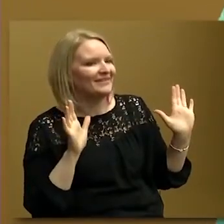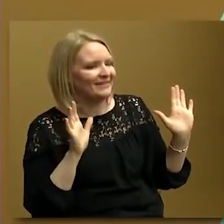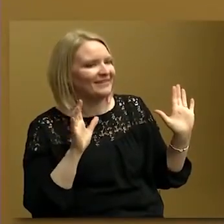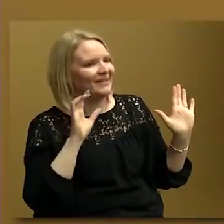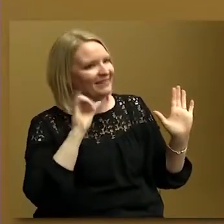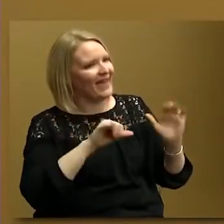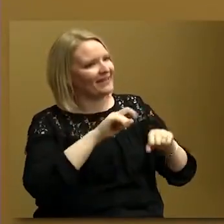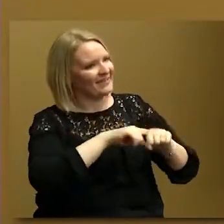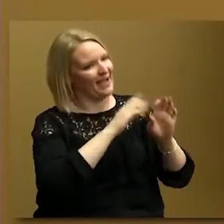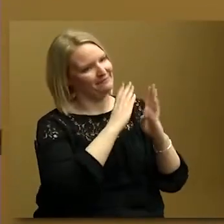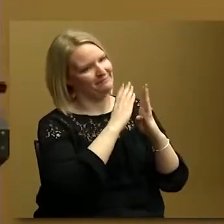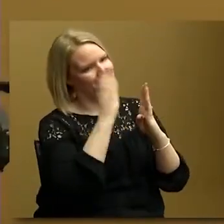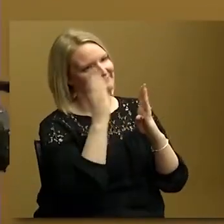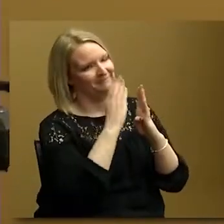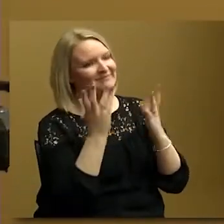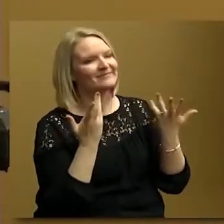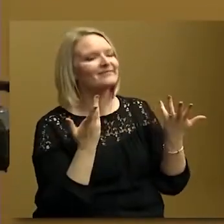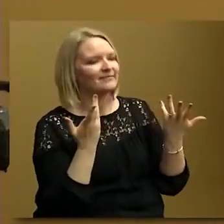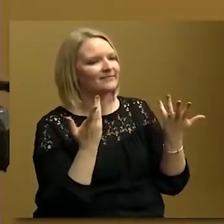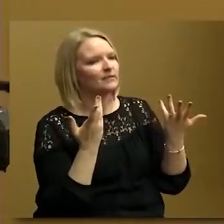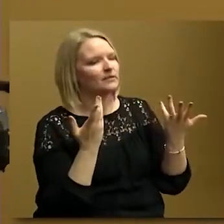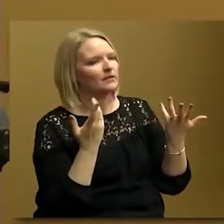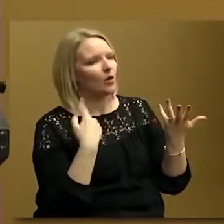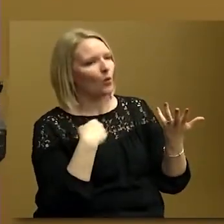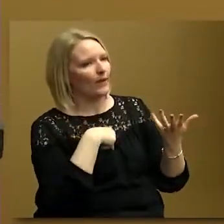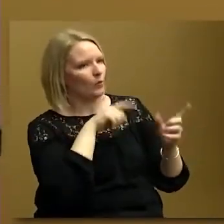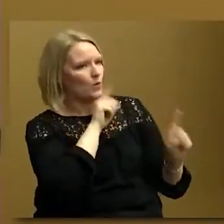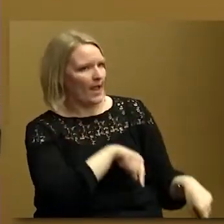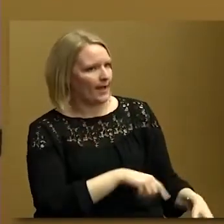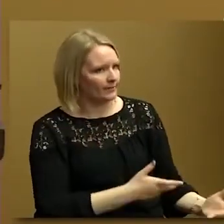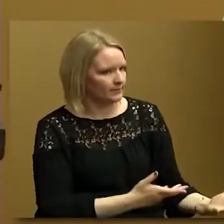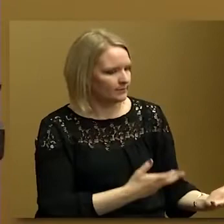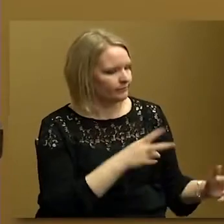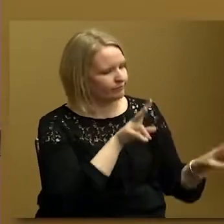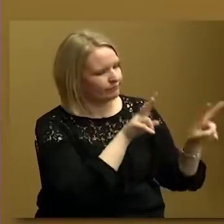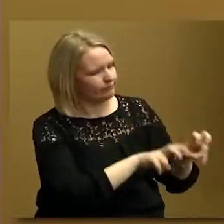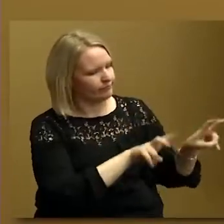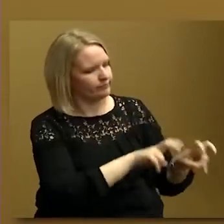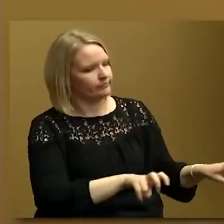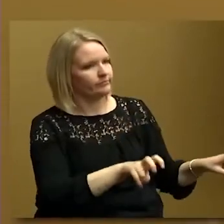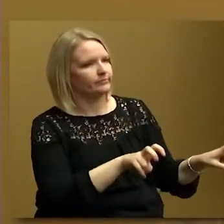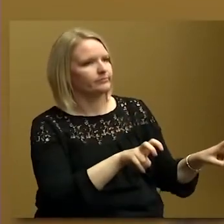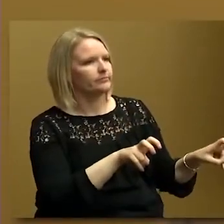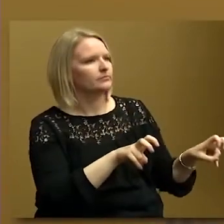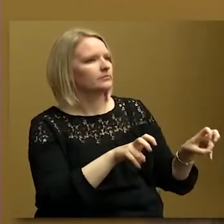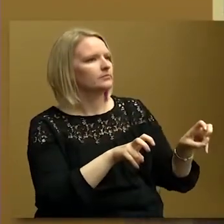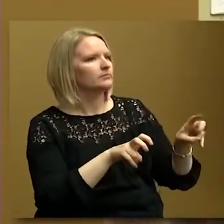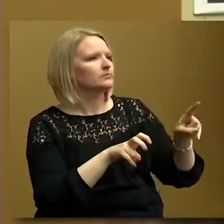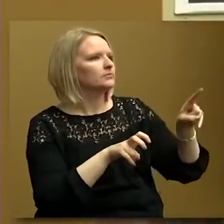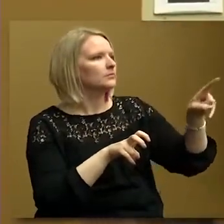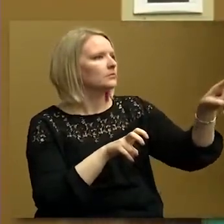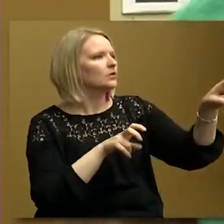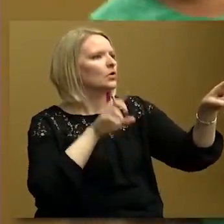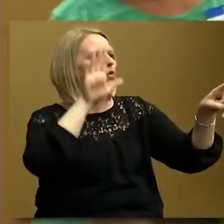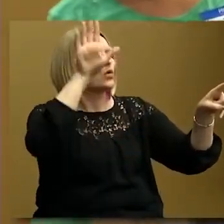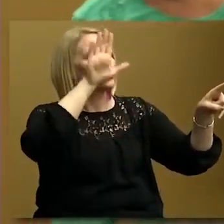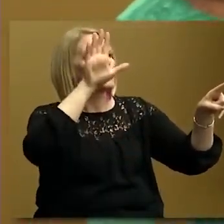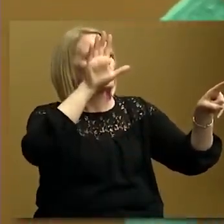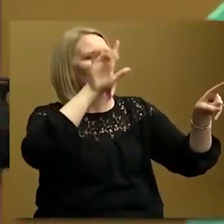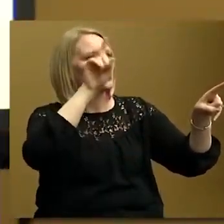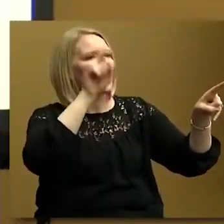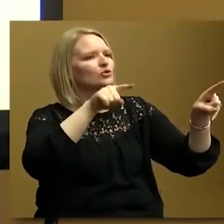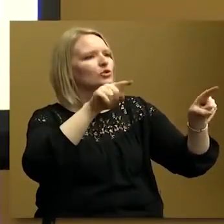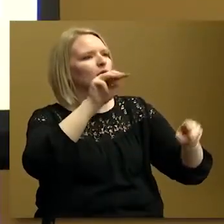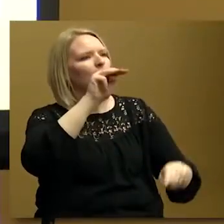frame in there that typically we're doing that, but we really don't know. Excuse me, Michelle? Go back